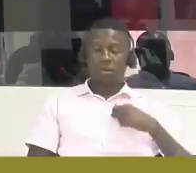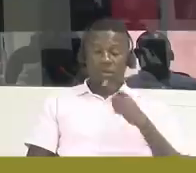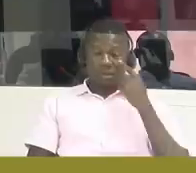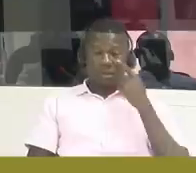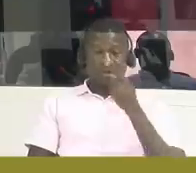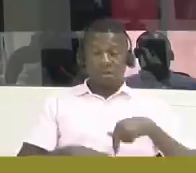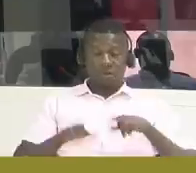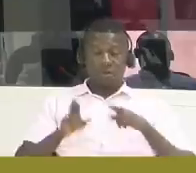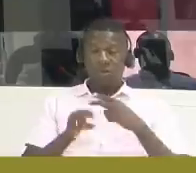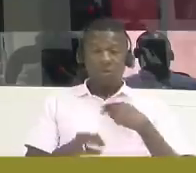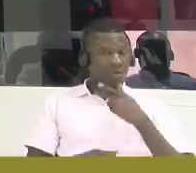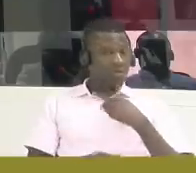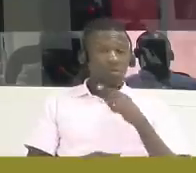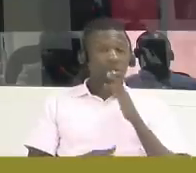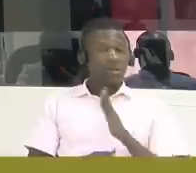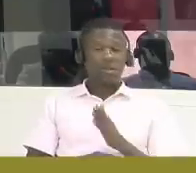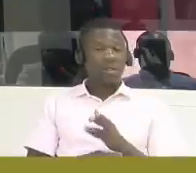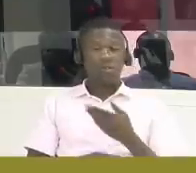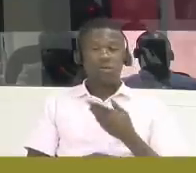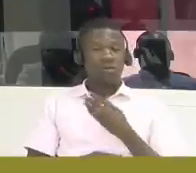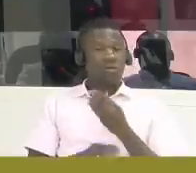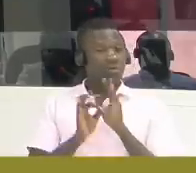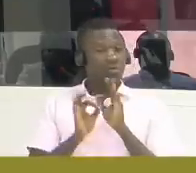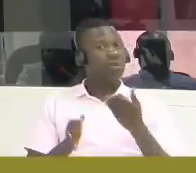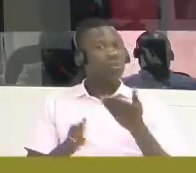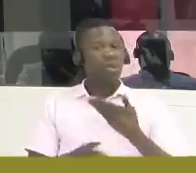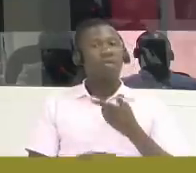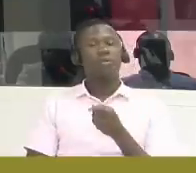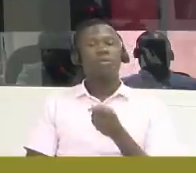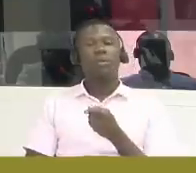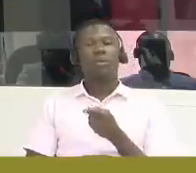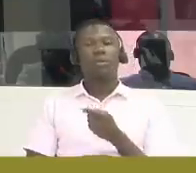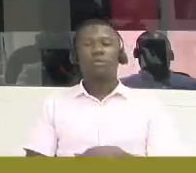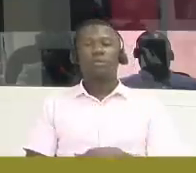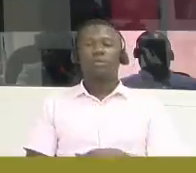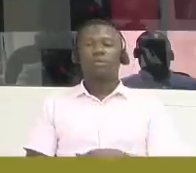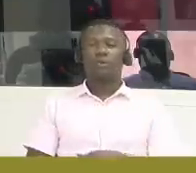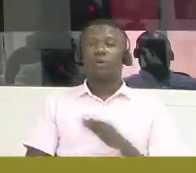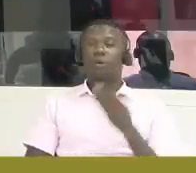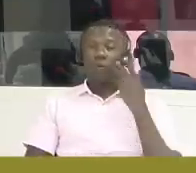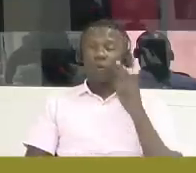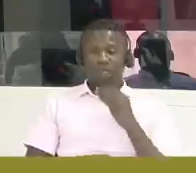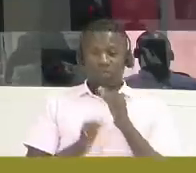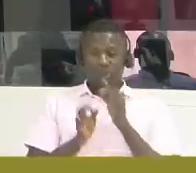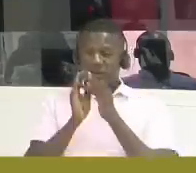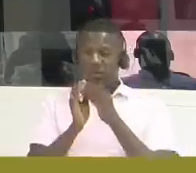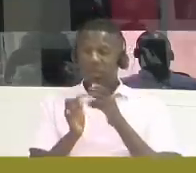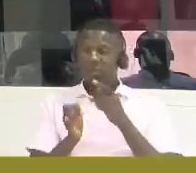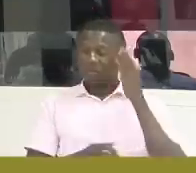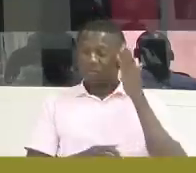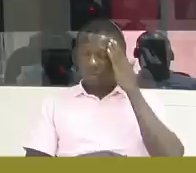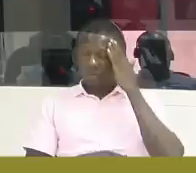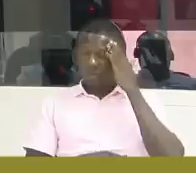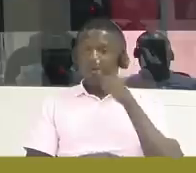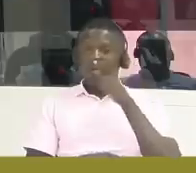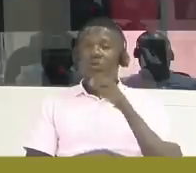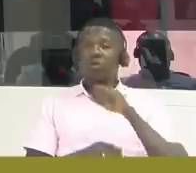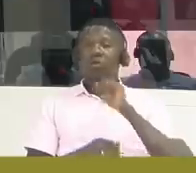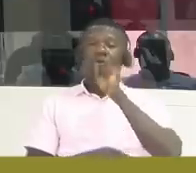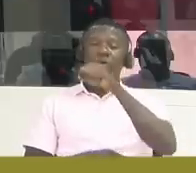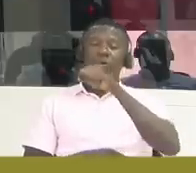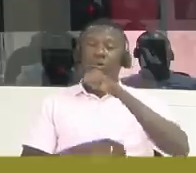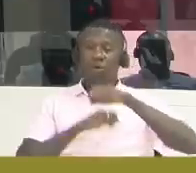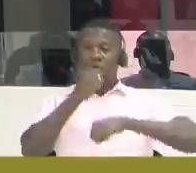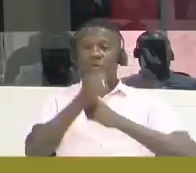When she told you that, at that time you knew that your husband was outside, did anything come to your mind at